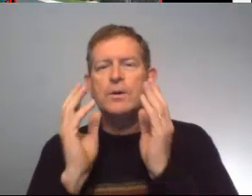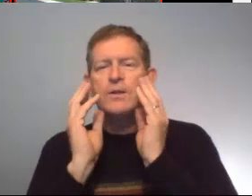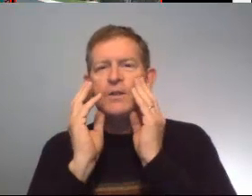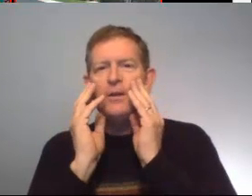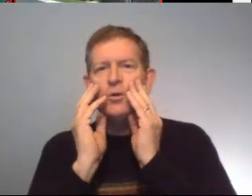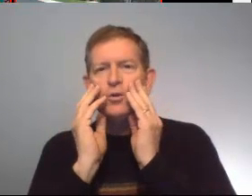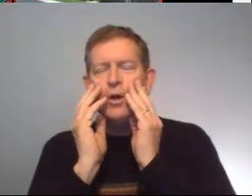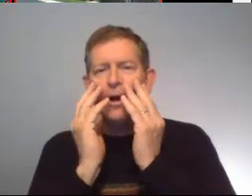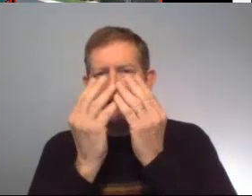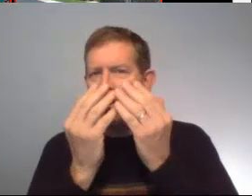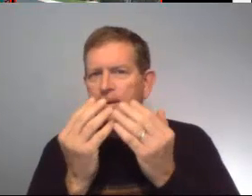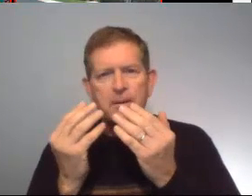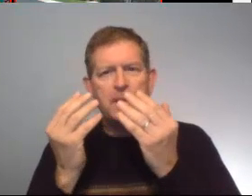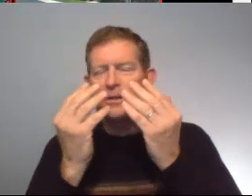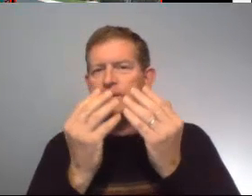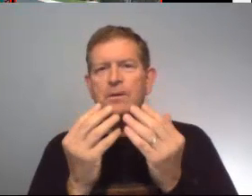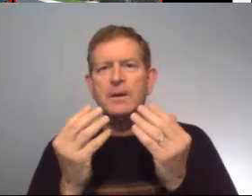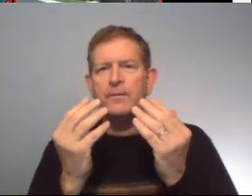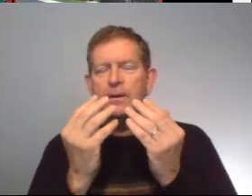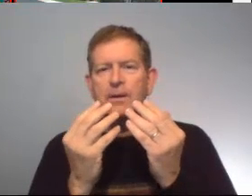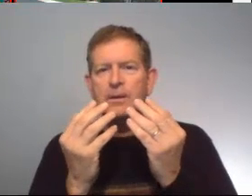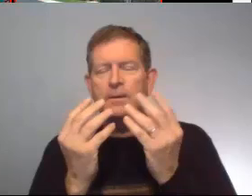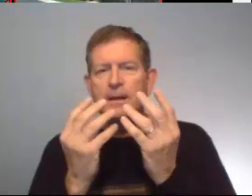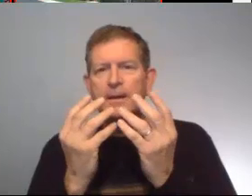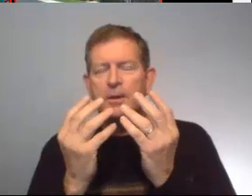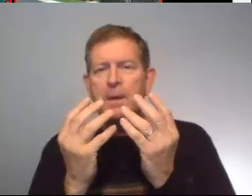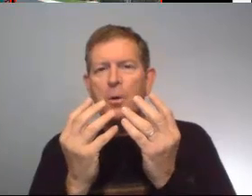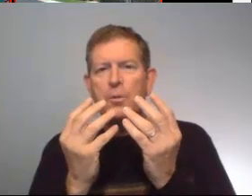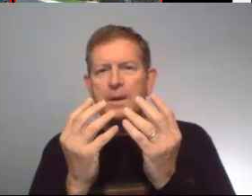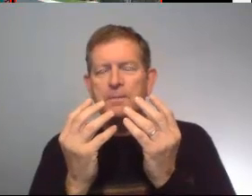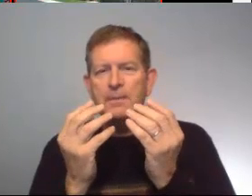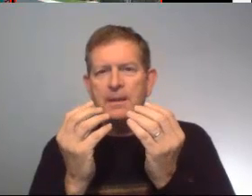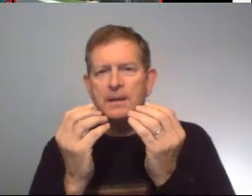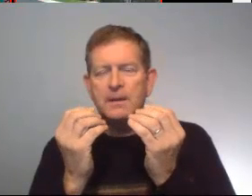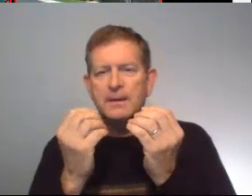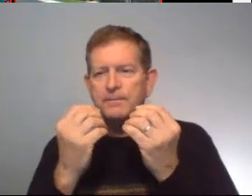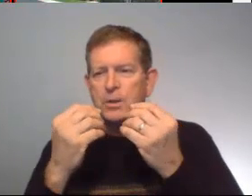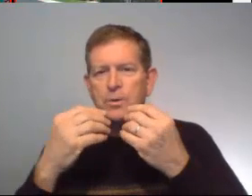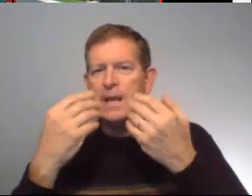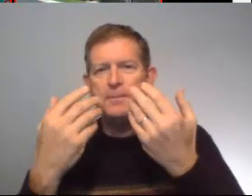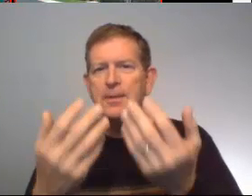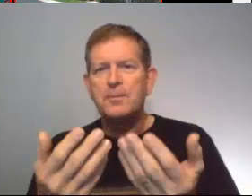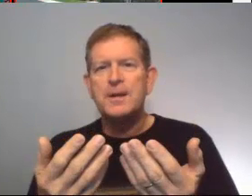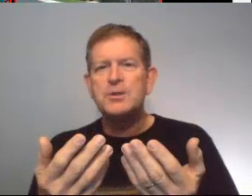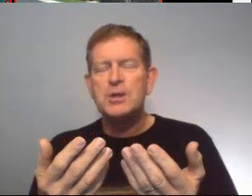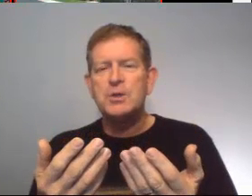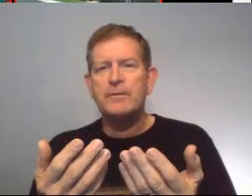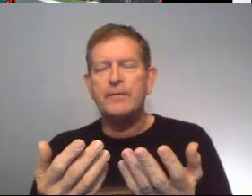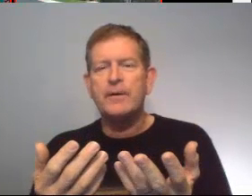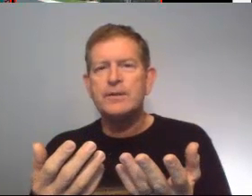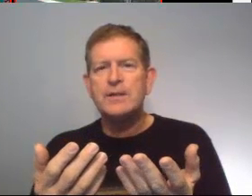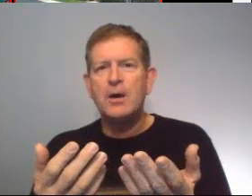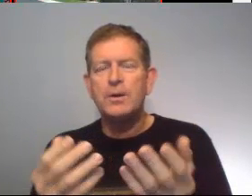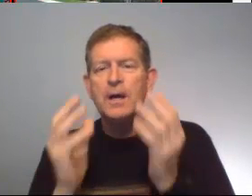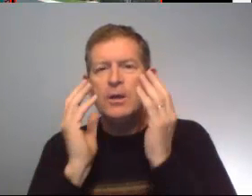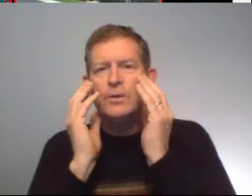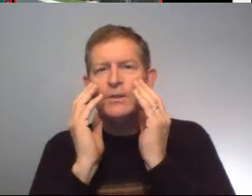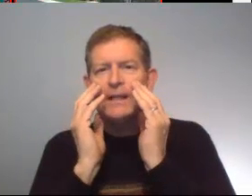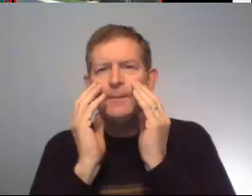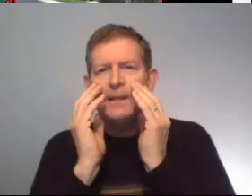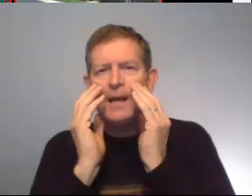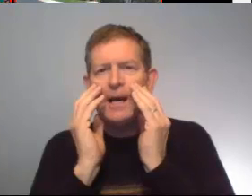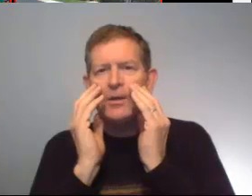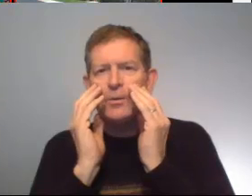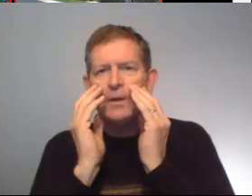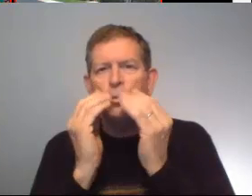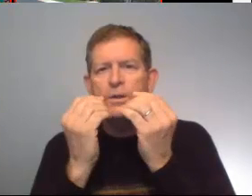as though you were to set your jaw and all the other parts of your mouth that create the pronunciation of a sound. You will